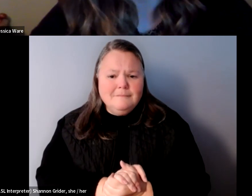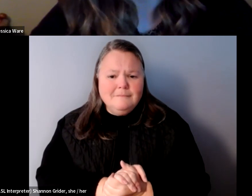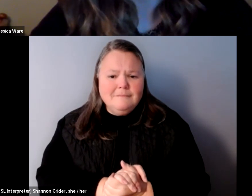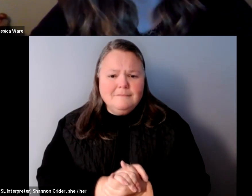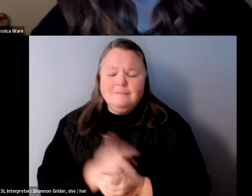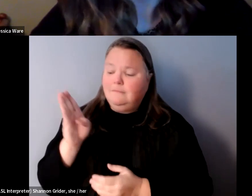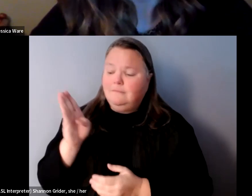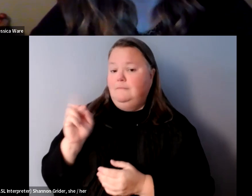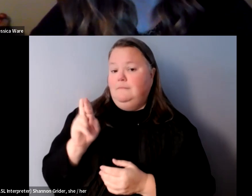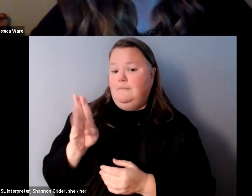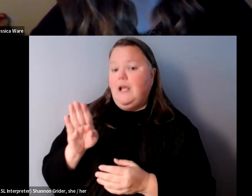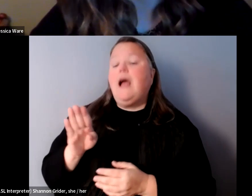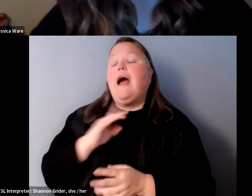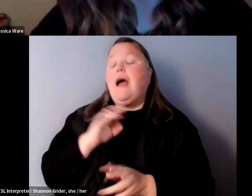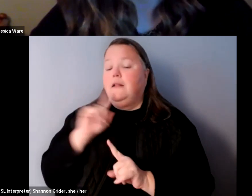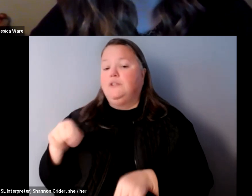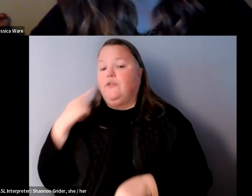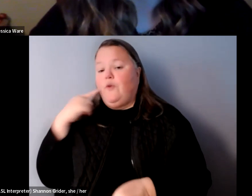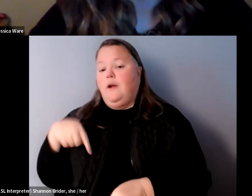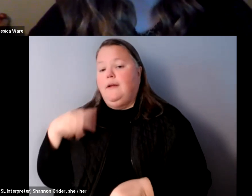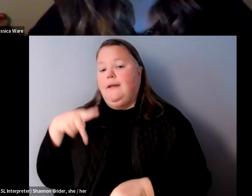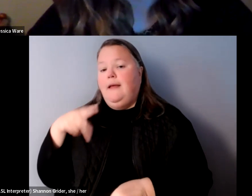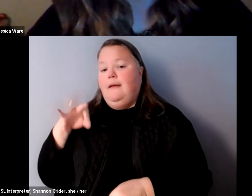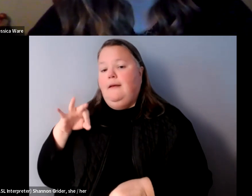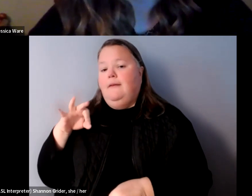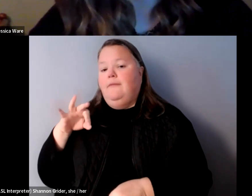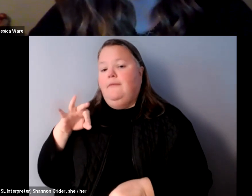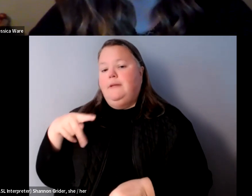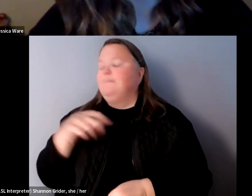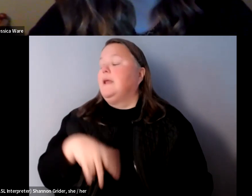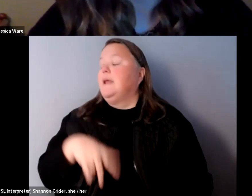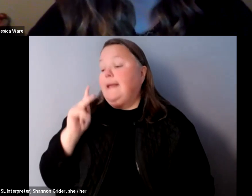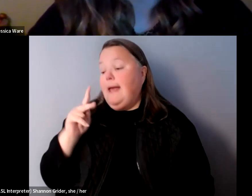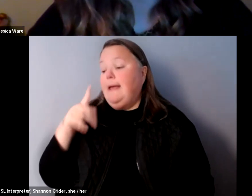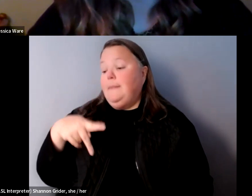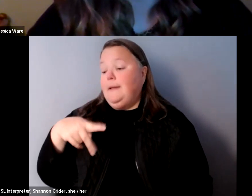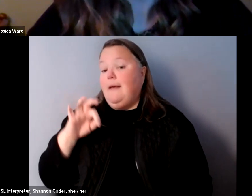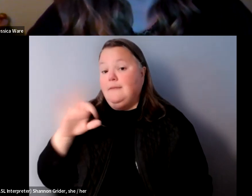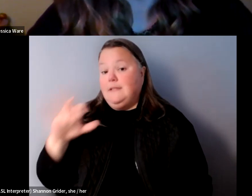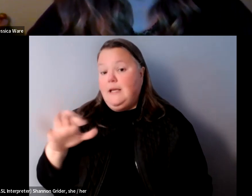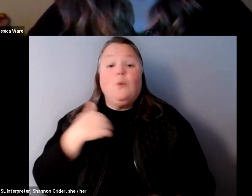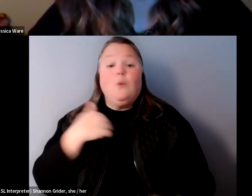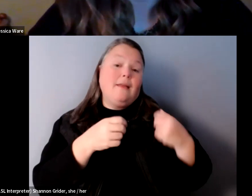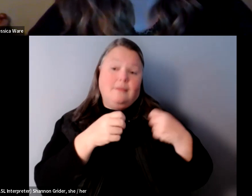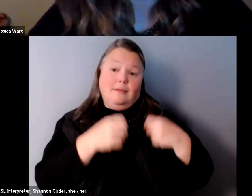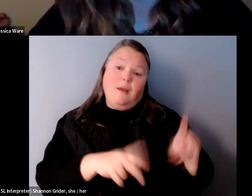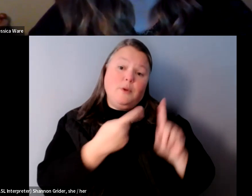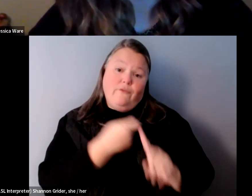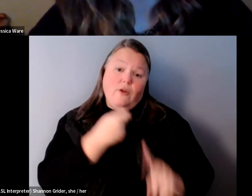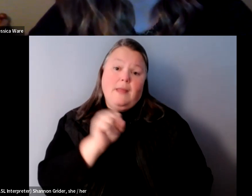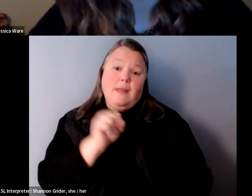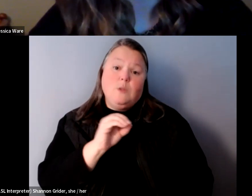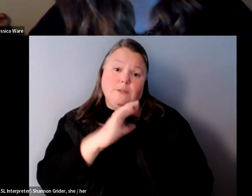I'm just going to answer for KPFC and say we had an opportunity through the System of Care 5 grant